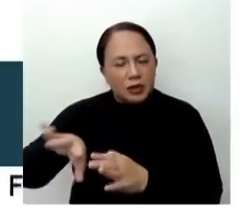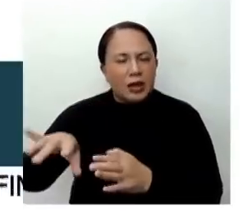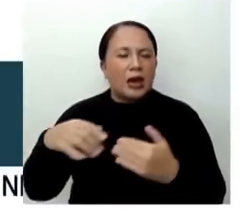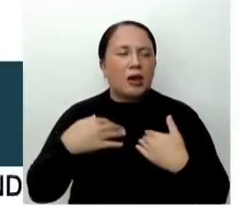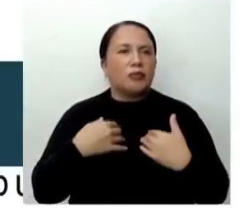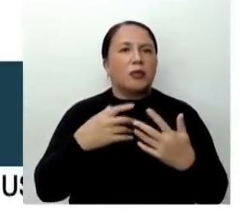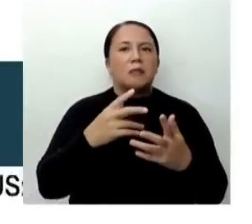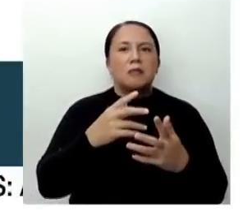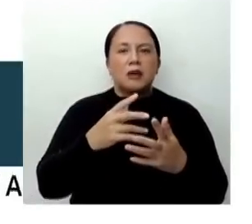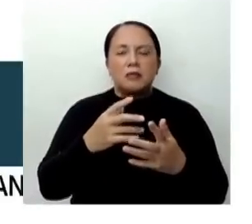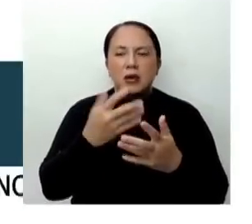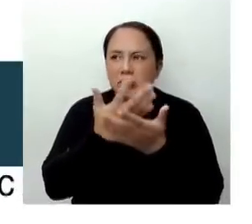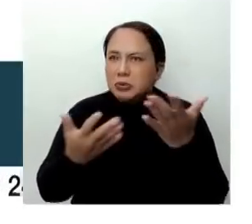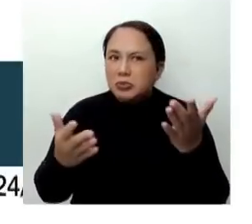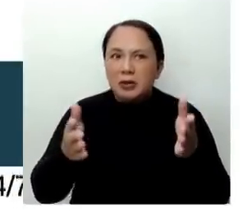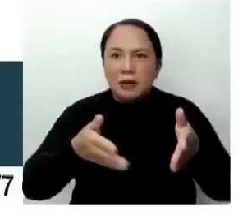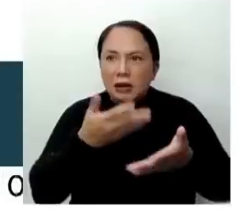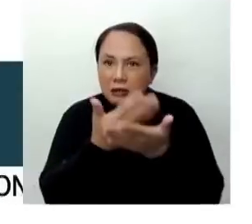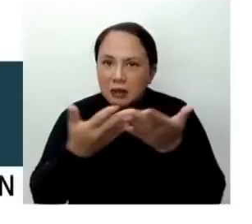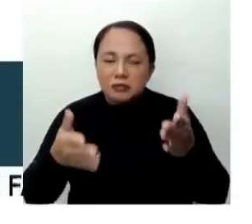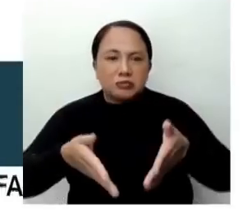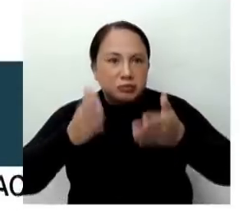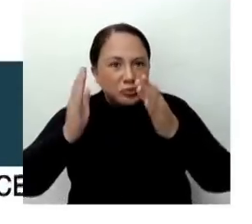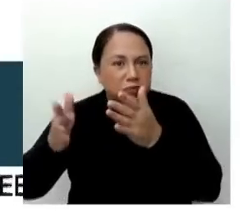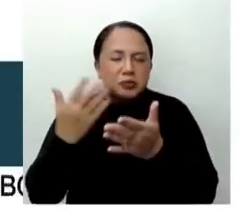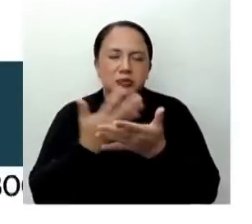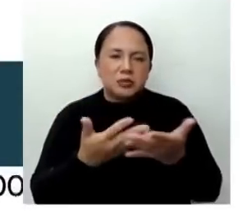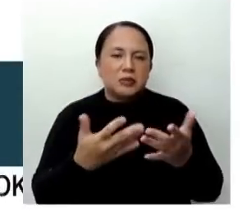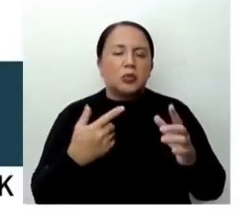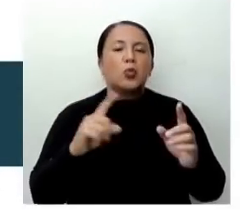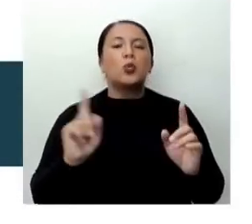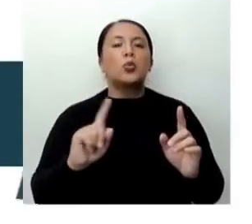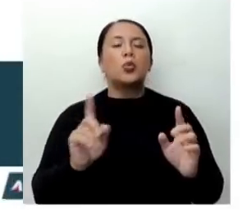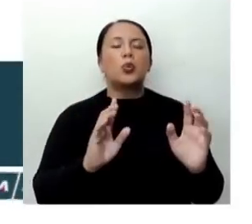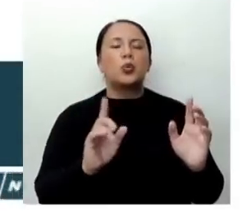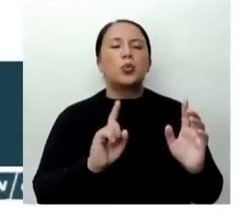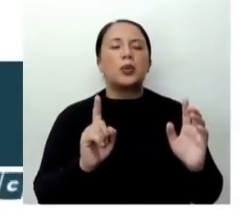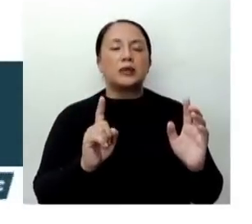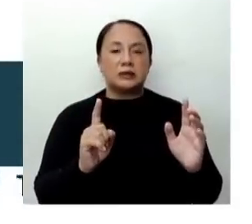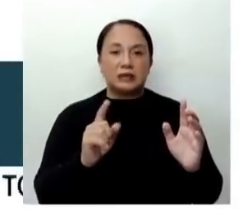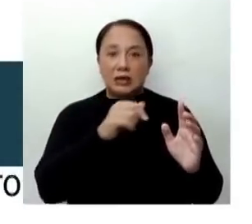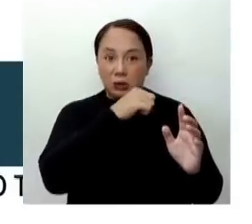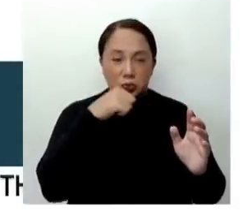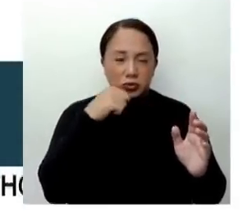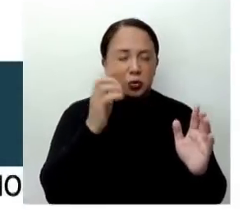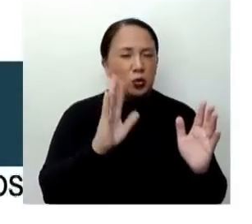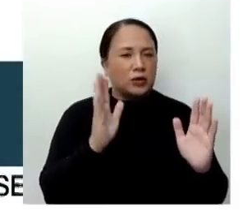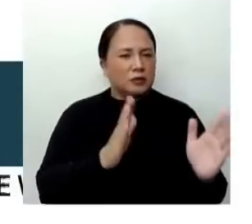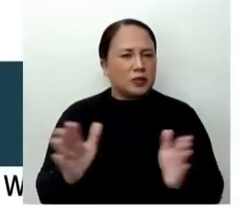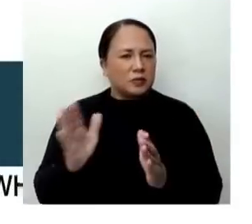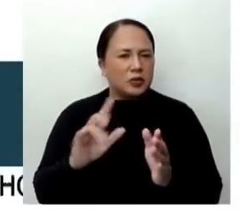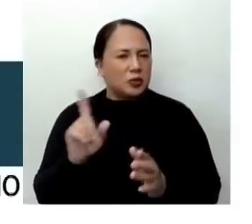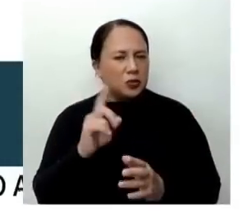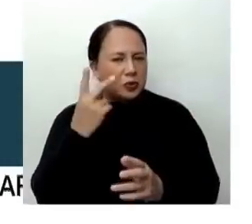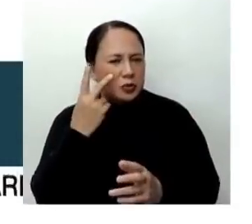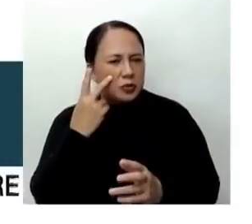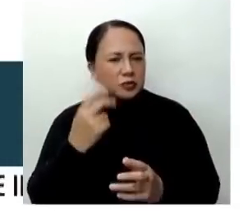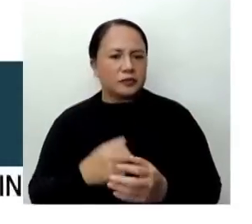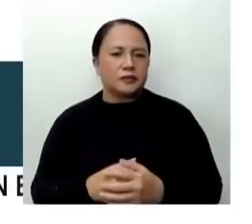property. What are the preparations as far as agriculture is concerned? What are you seeing?